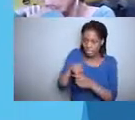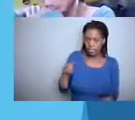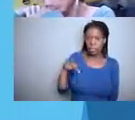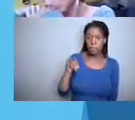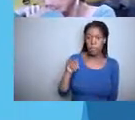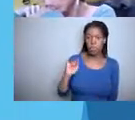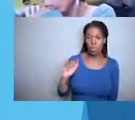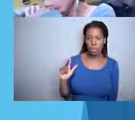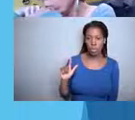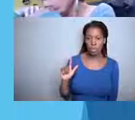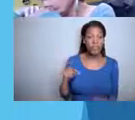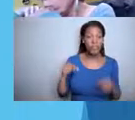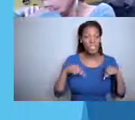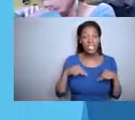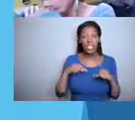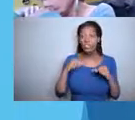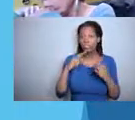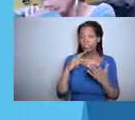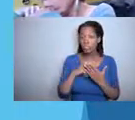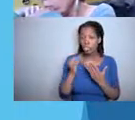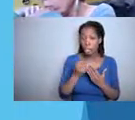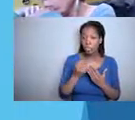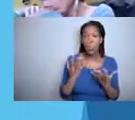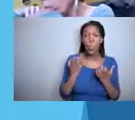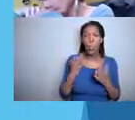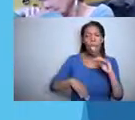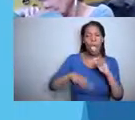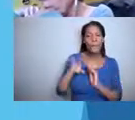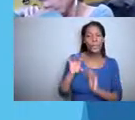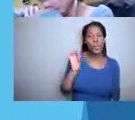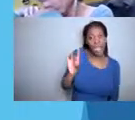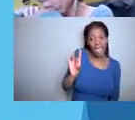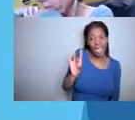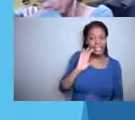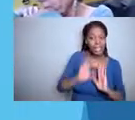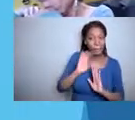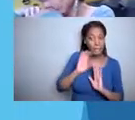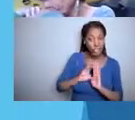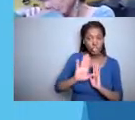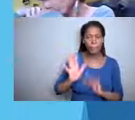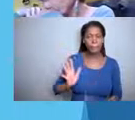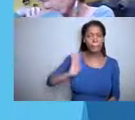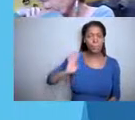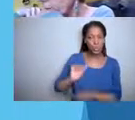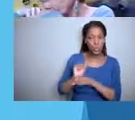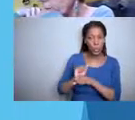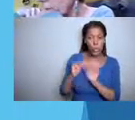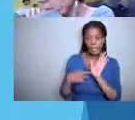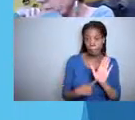at up to eight uh images of past work samples uh there's a space for folks to include descriptions